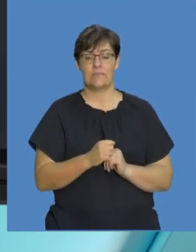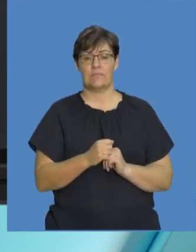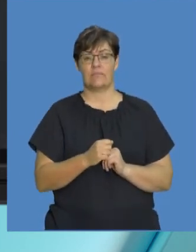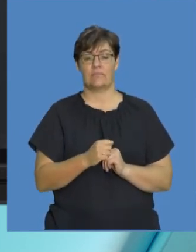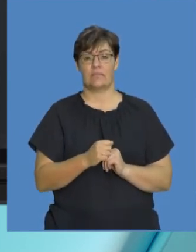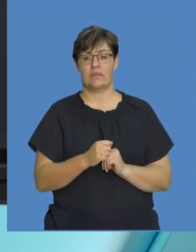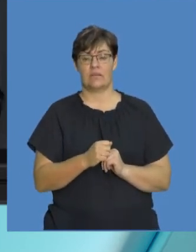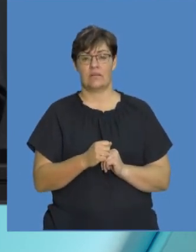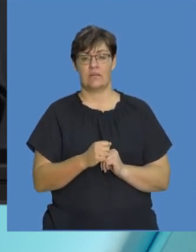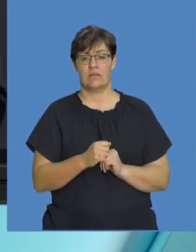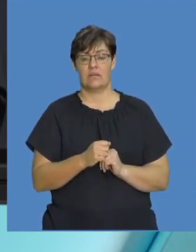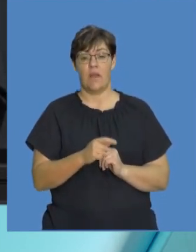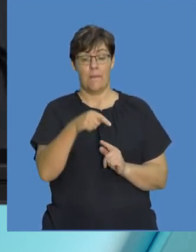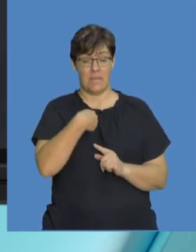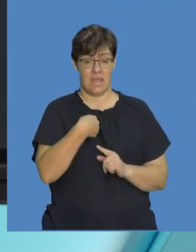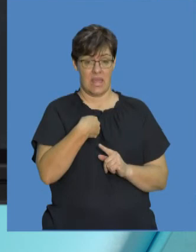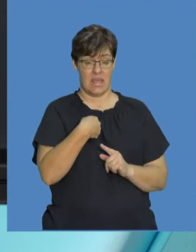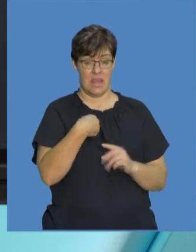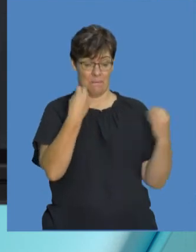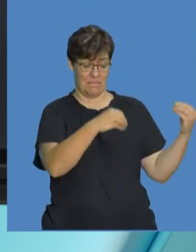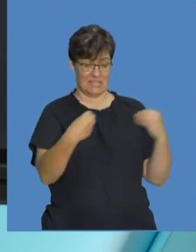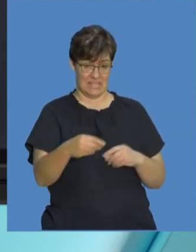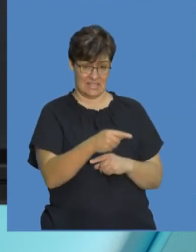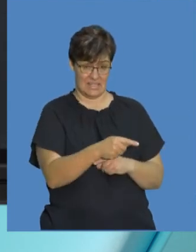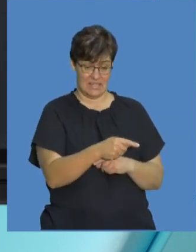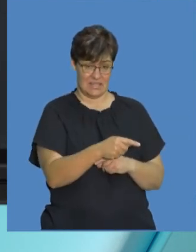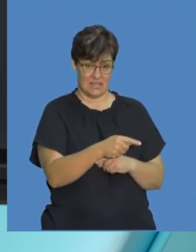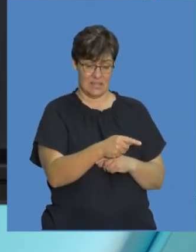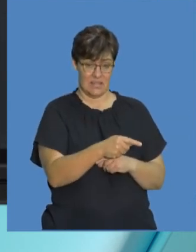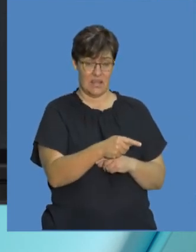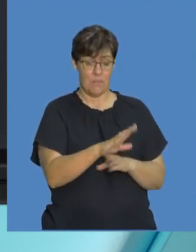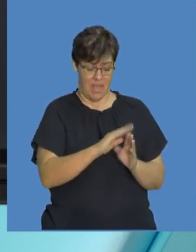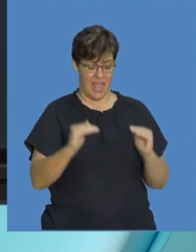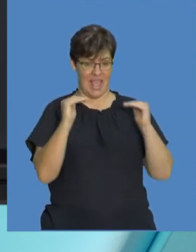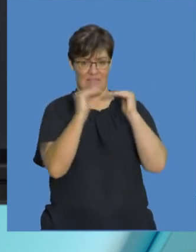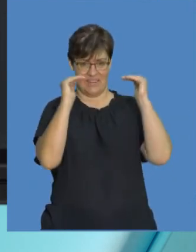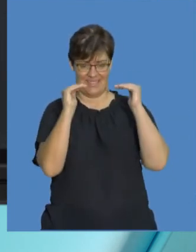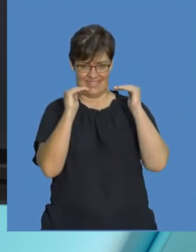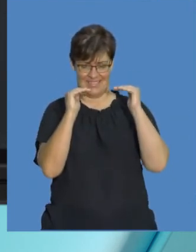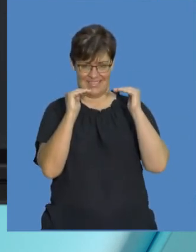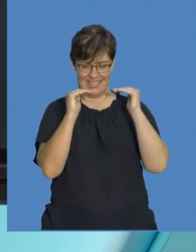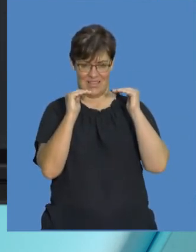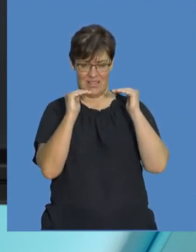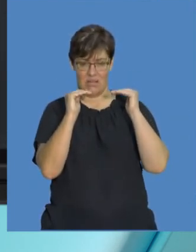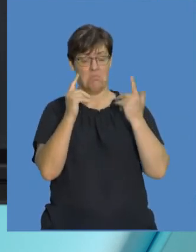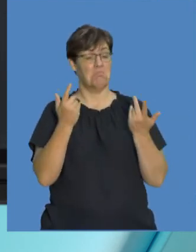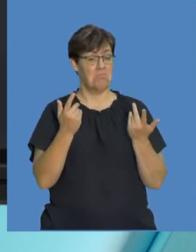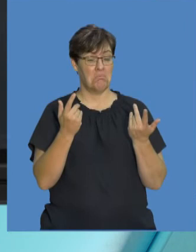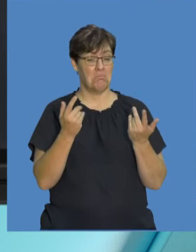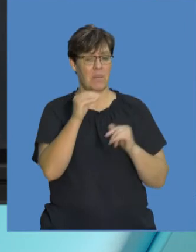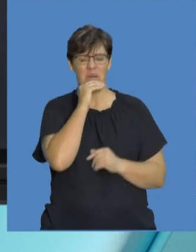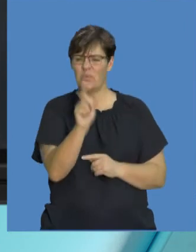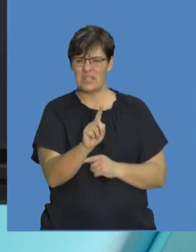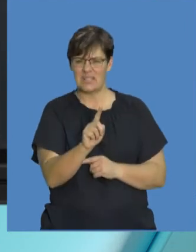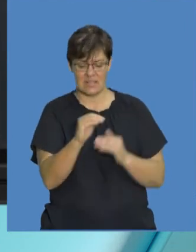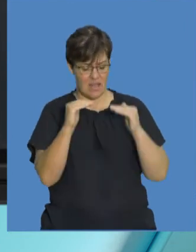is the point at which the enterprise breaks even. In other